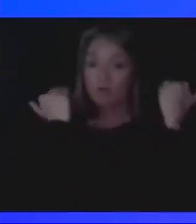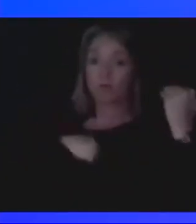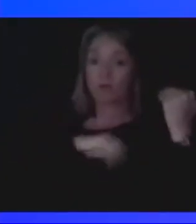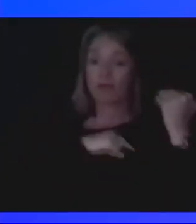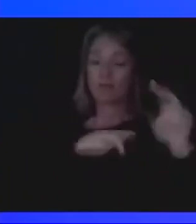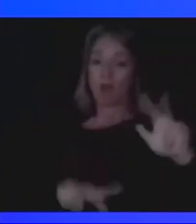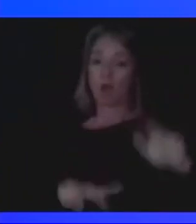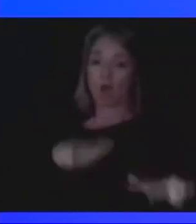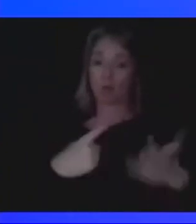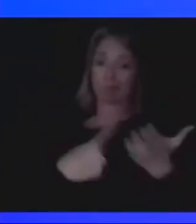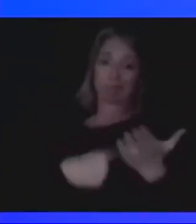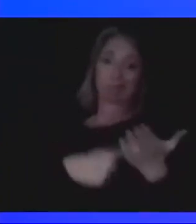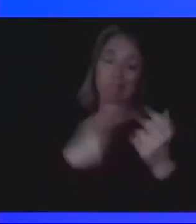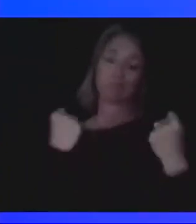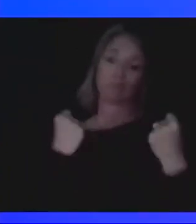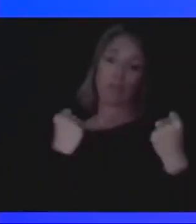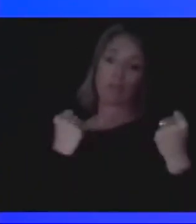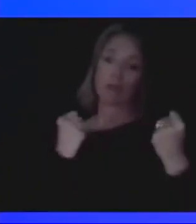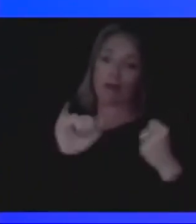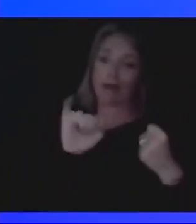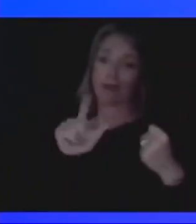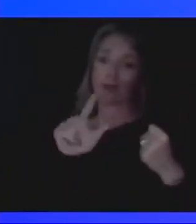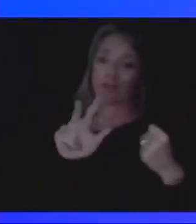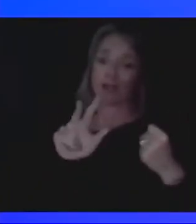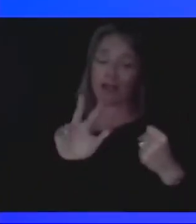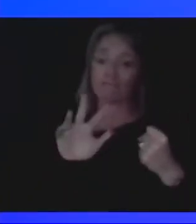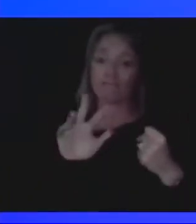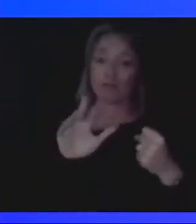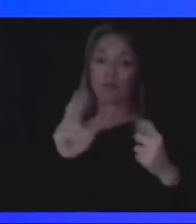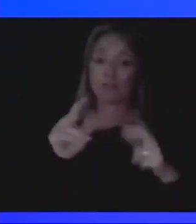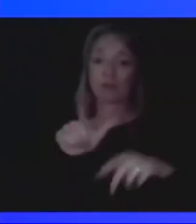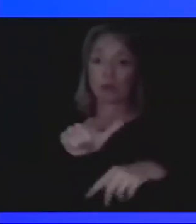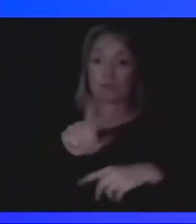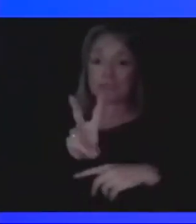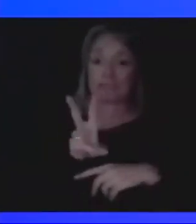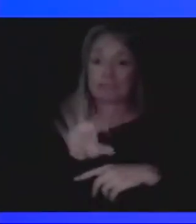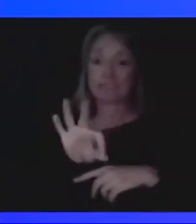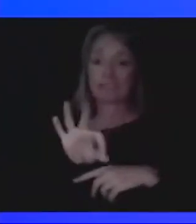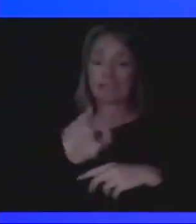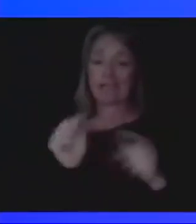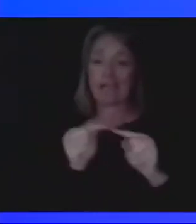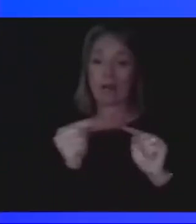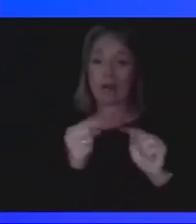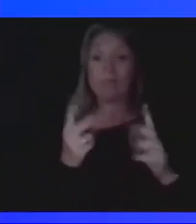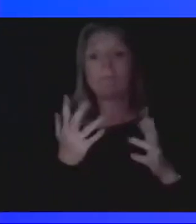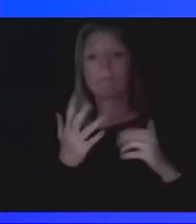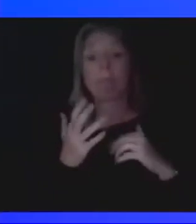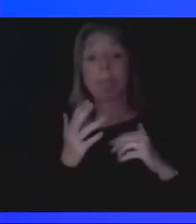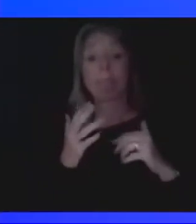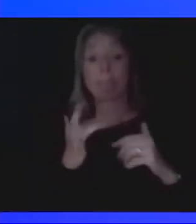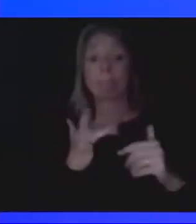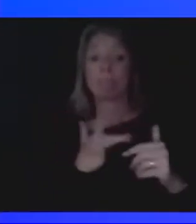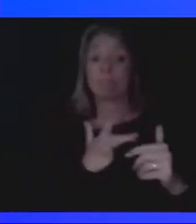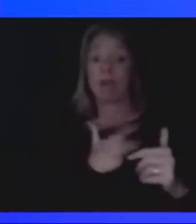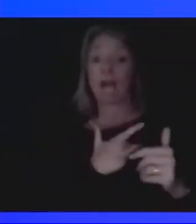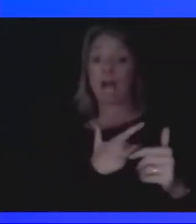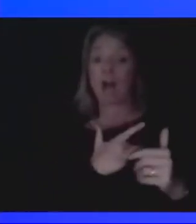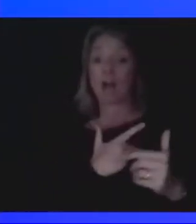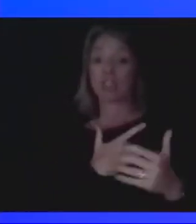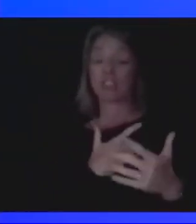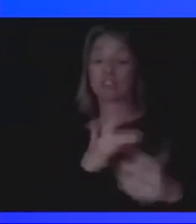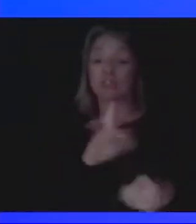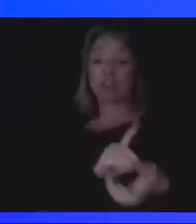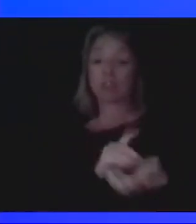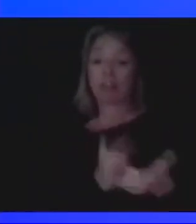down I-35 or 69 highway with a patient who's having chest pain, say, well, my cardiologist is at St. Joe, and St. Joe's saying, well,